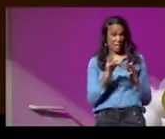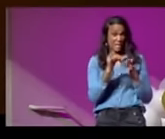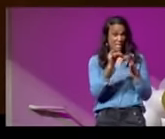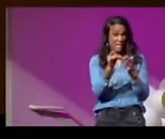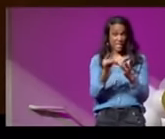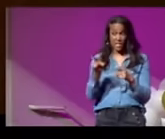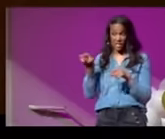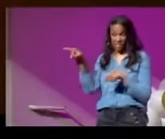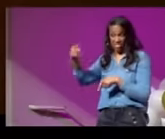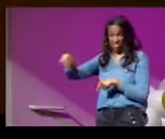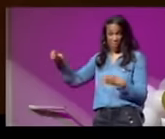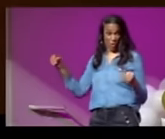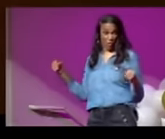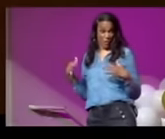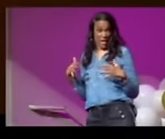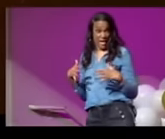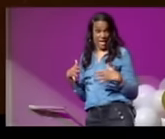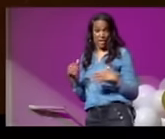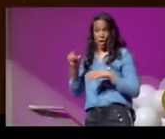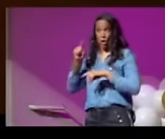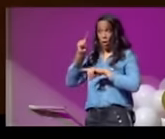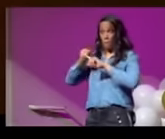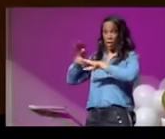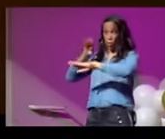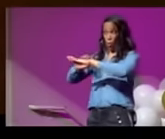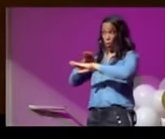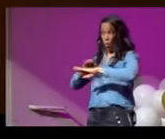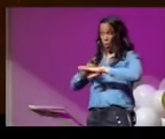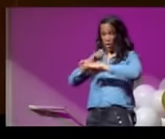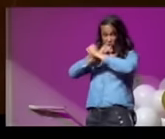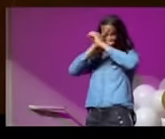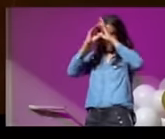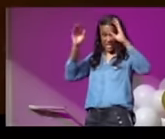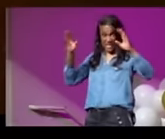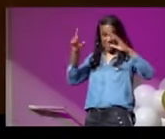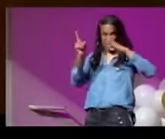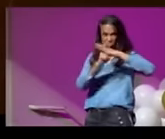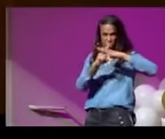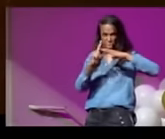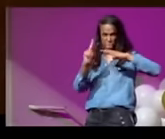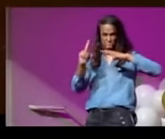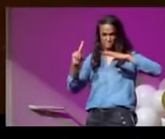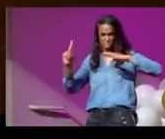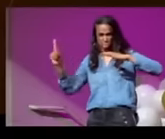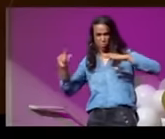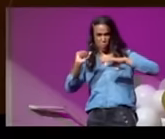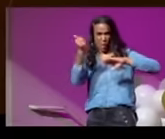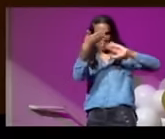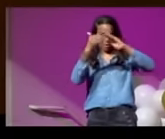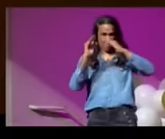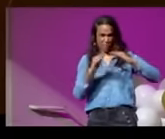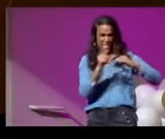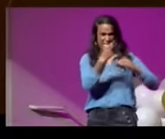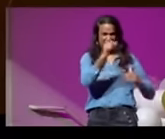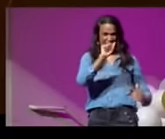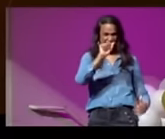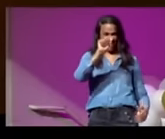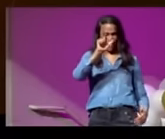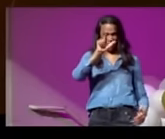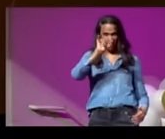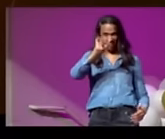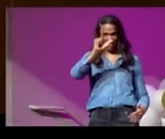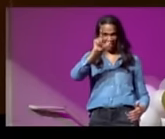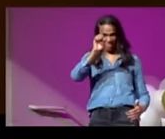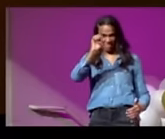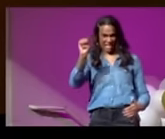there. Having been warned in a dream, he withdrew to the district of Galilee, and he went and